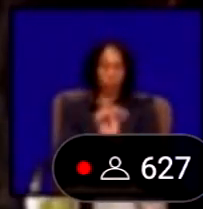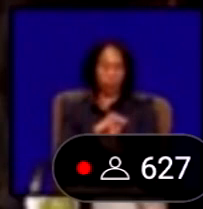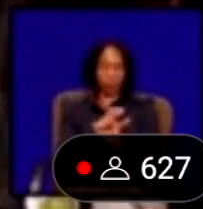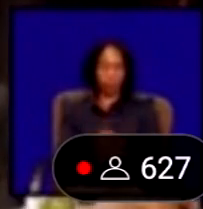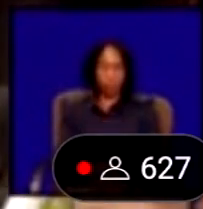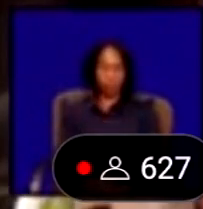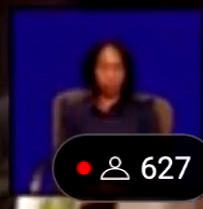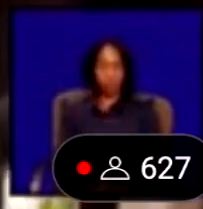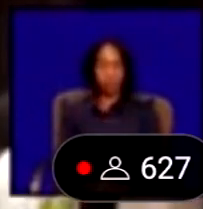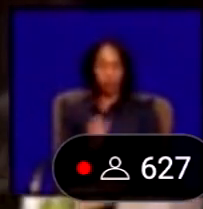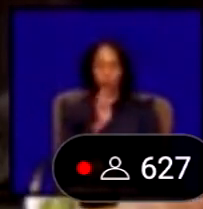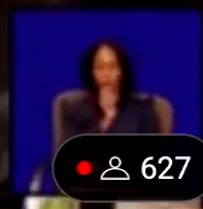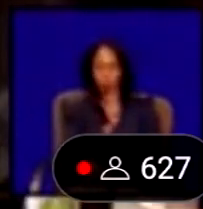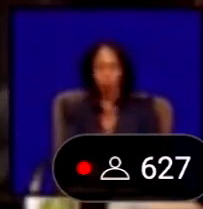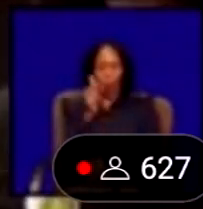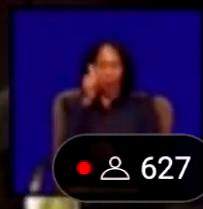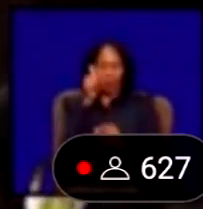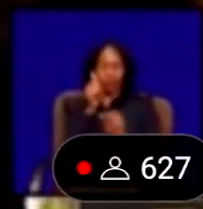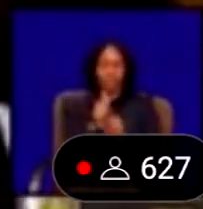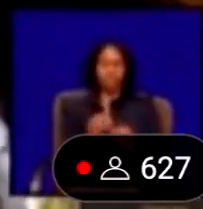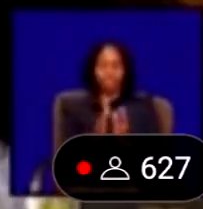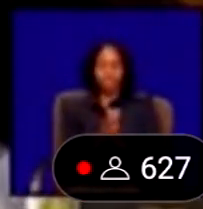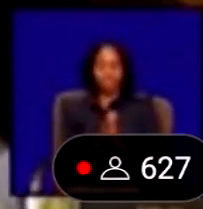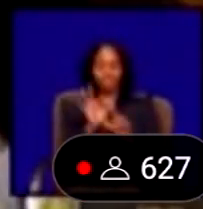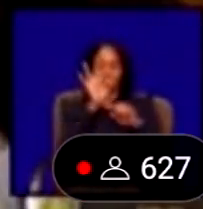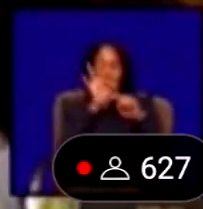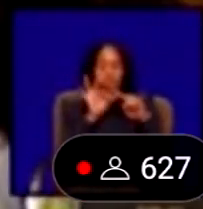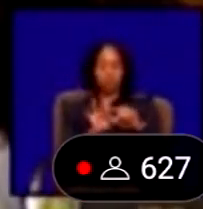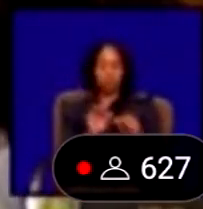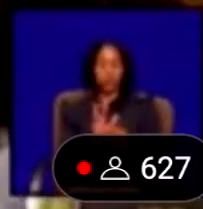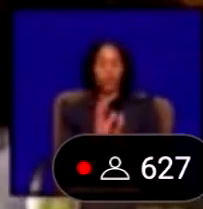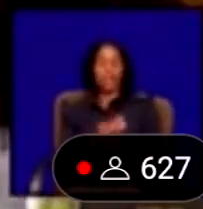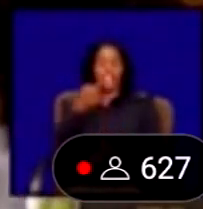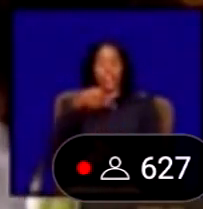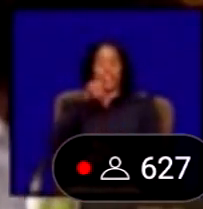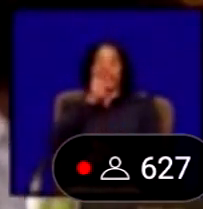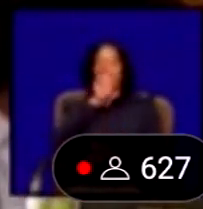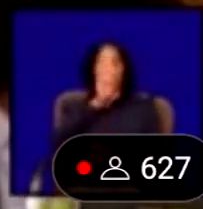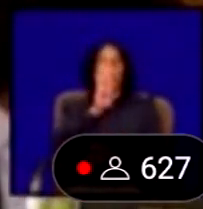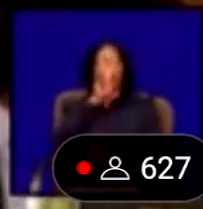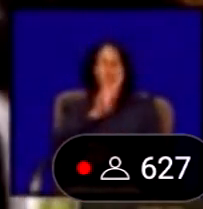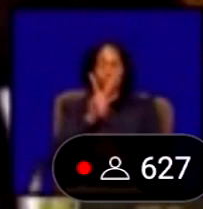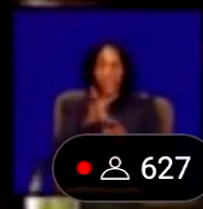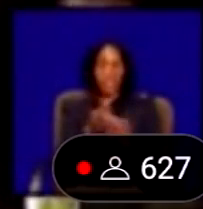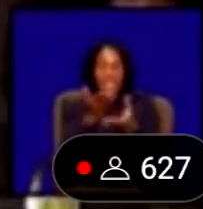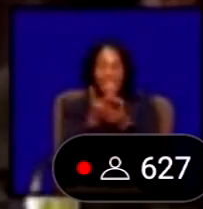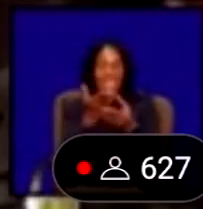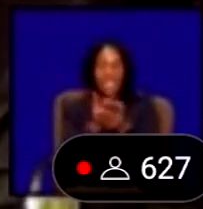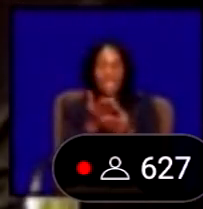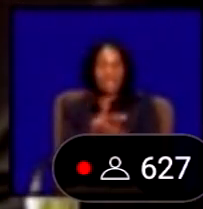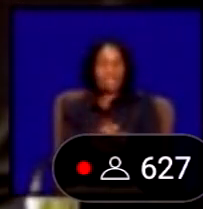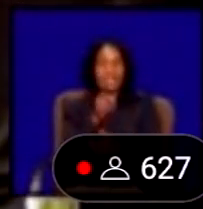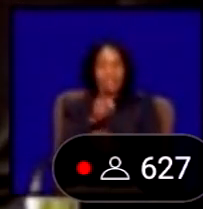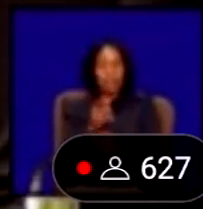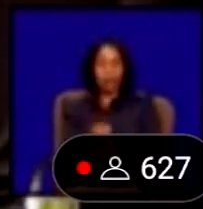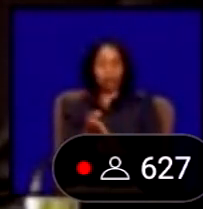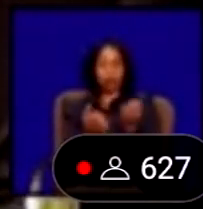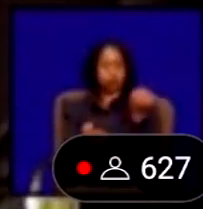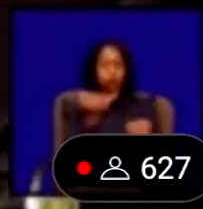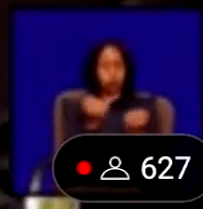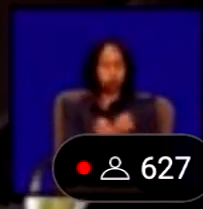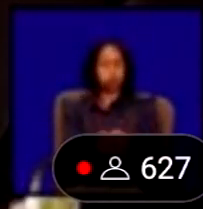Only a tiny fraction of reported GBV cases ever end up in successful